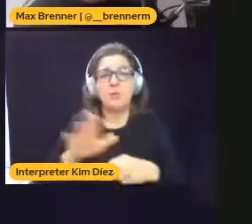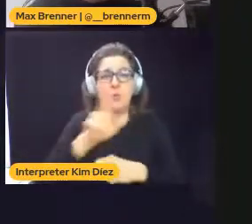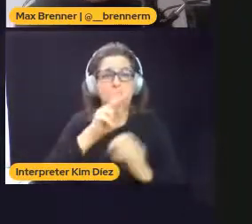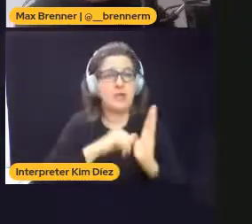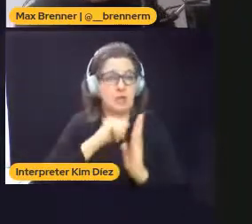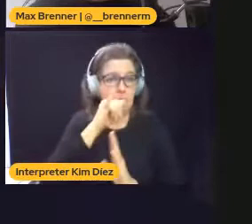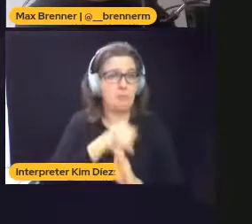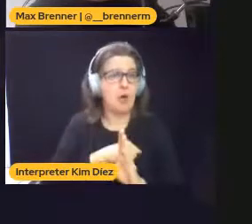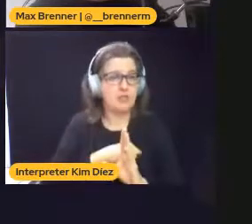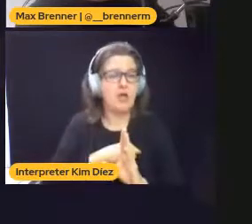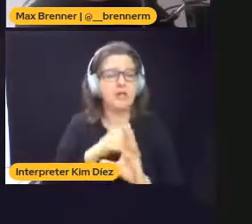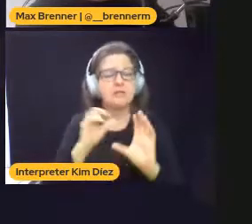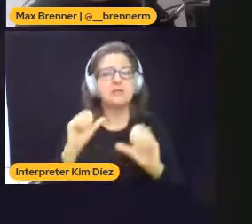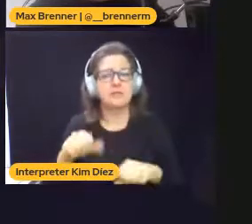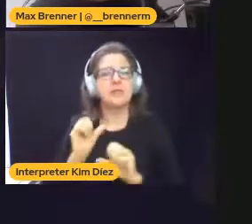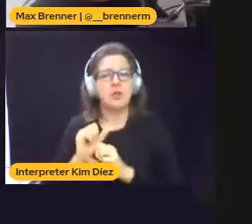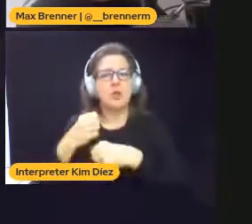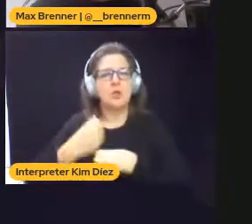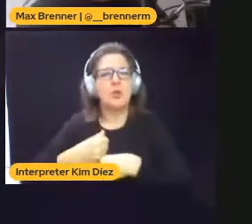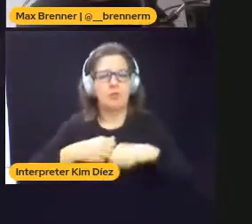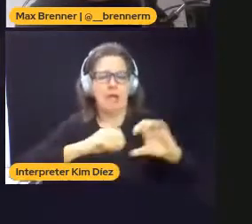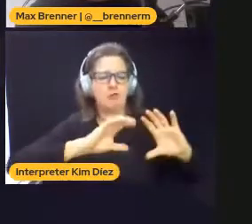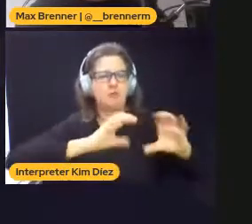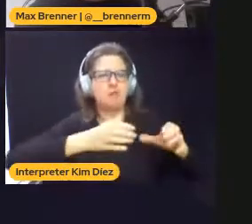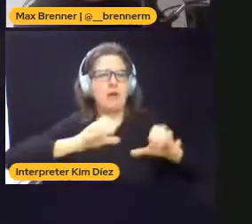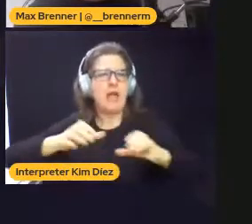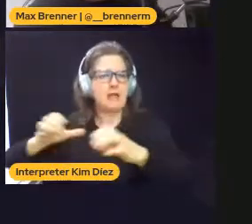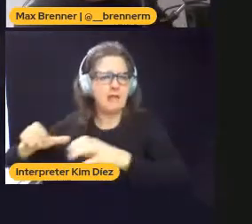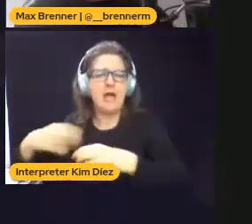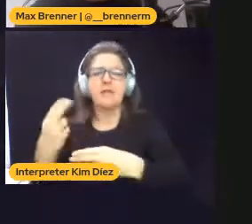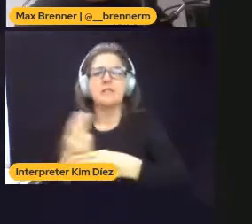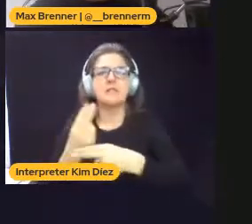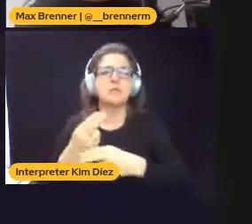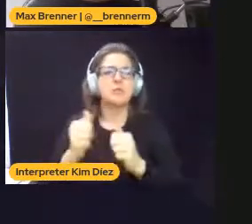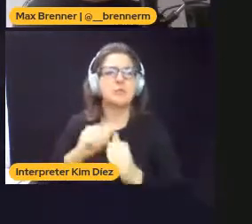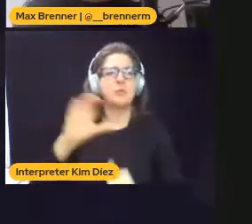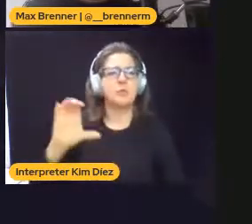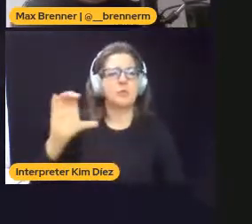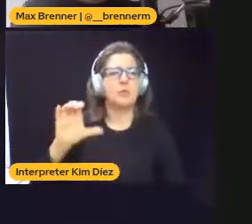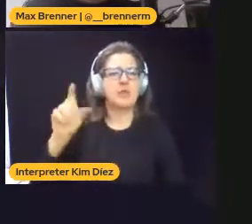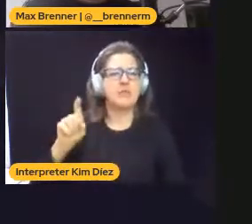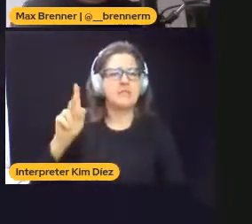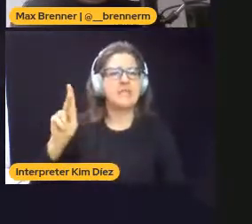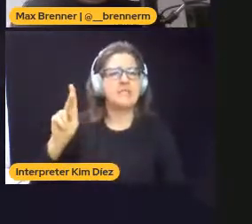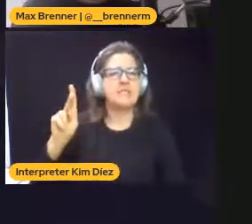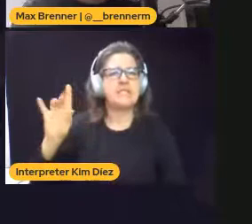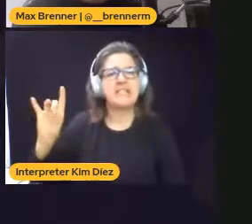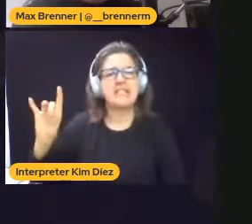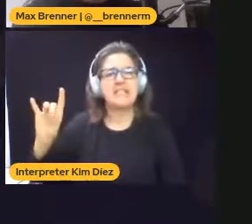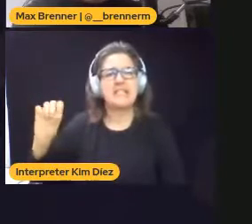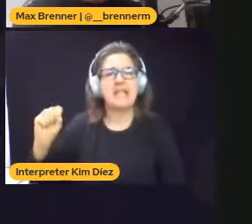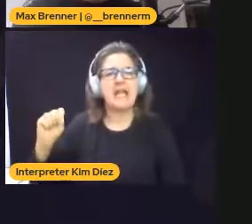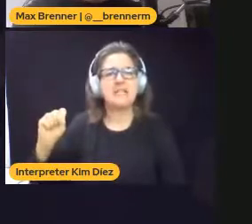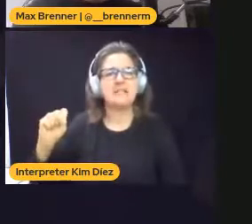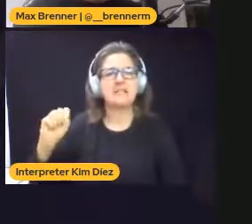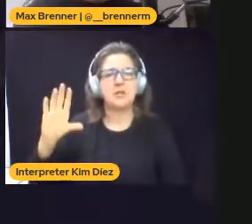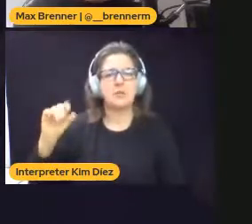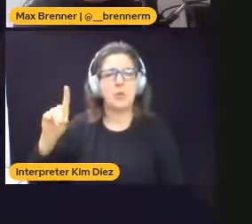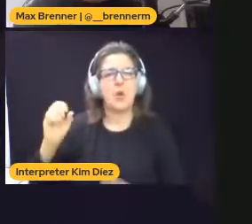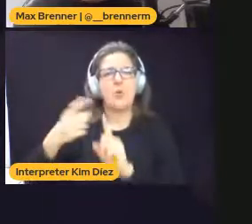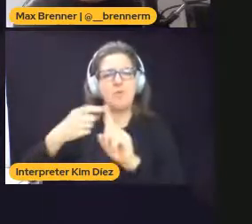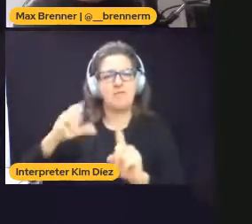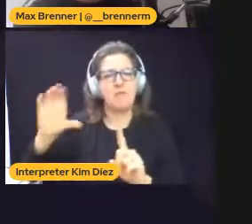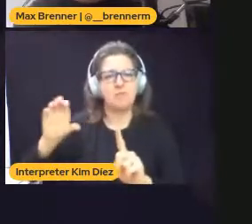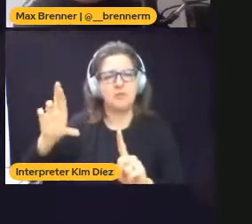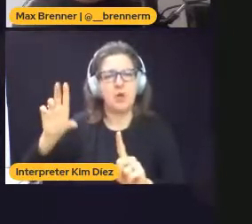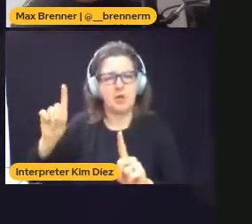create classes that you can then use with your CDK's code from those CRDs. And the third